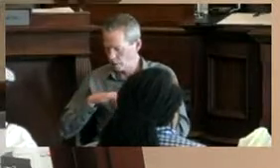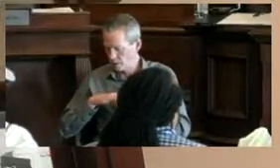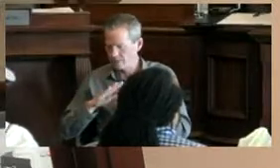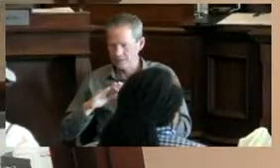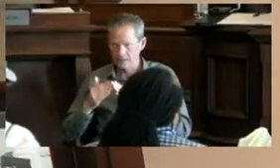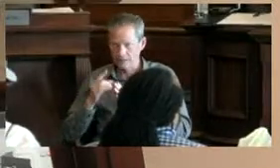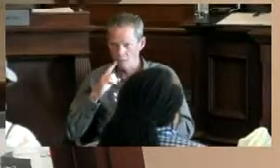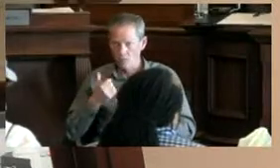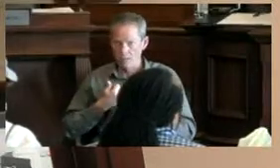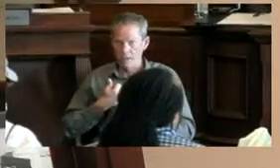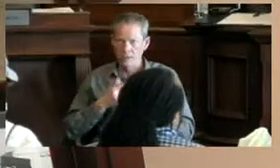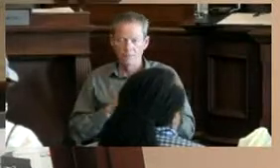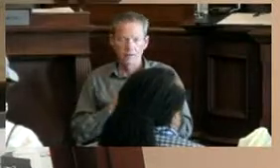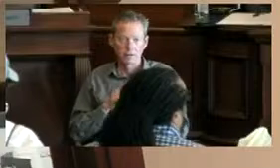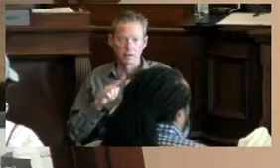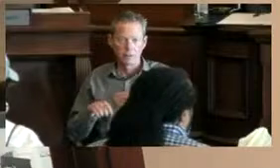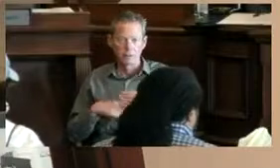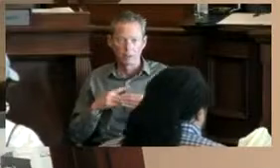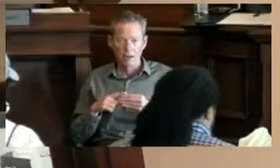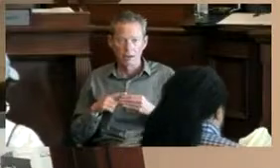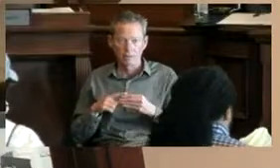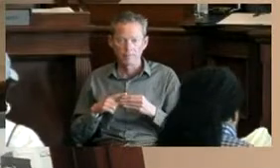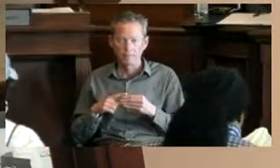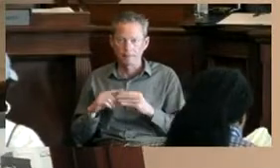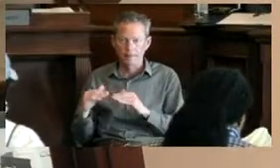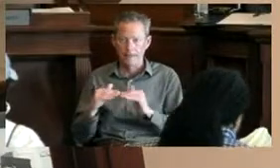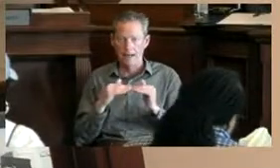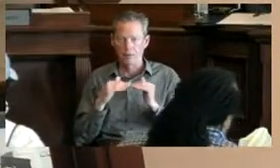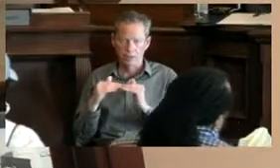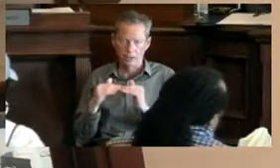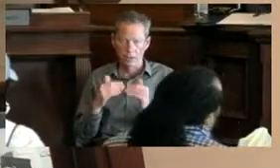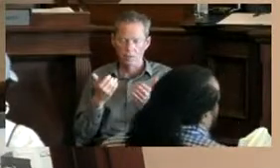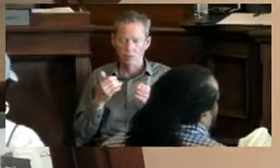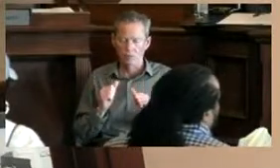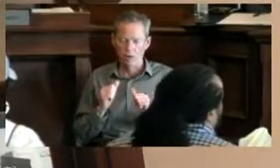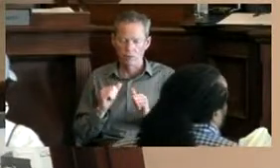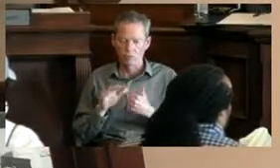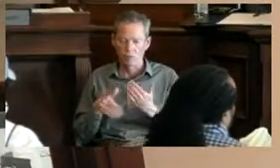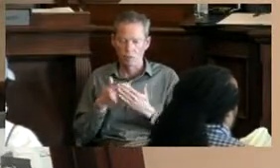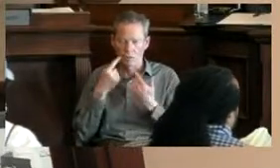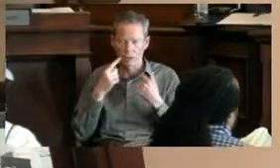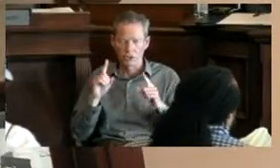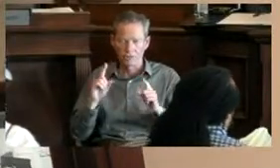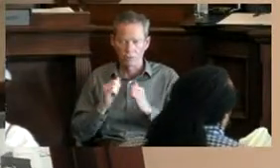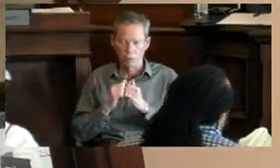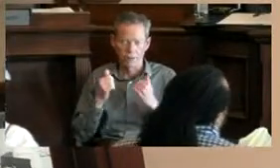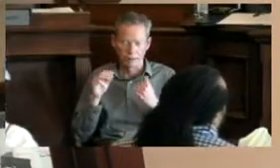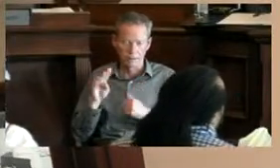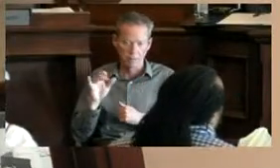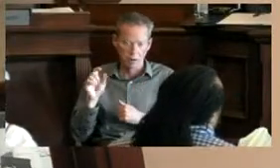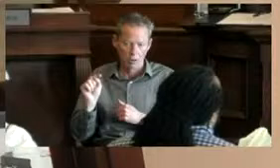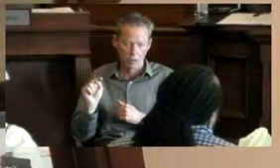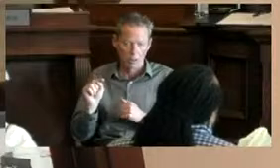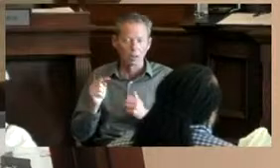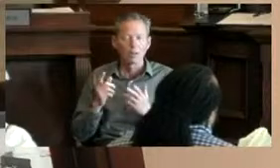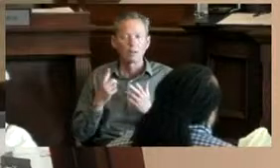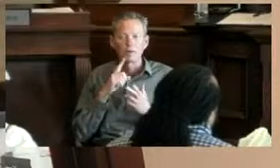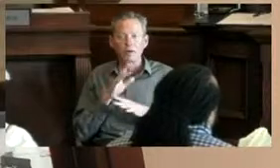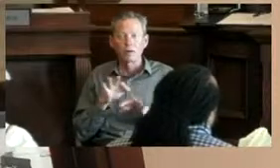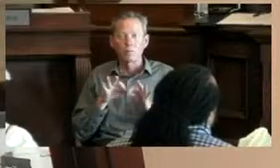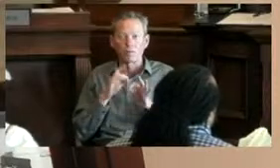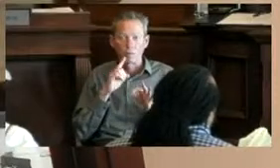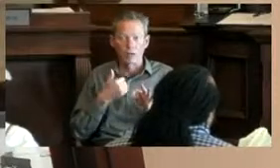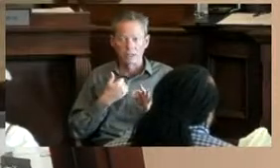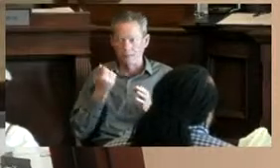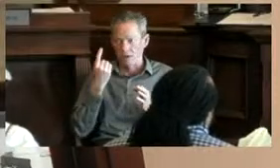me, it's also about the equity that we're trying to all achieve here with this market. And it will be important for me to